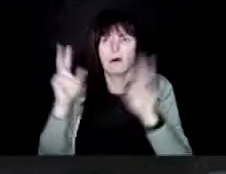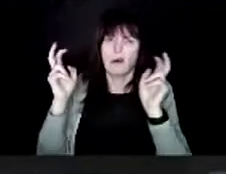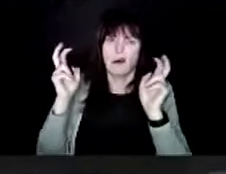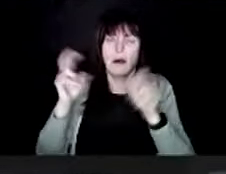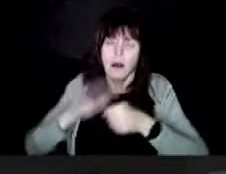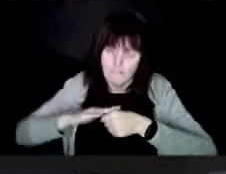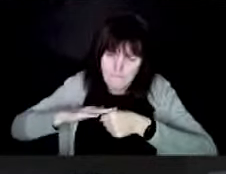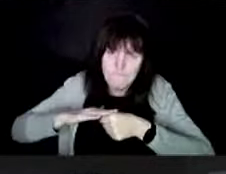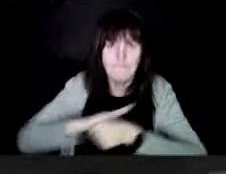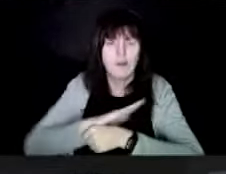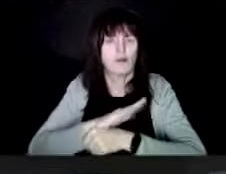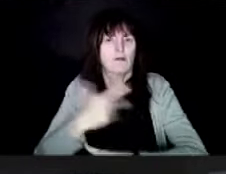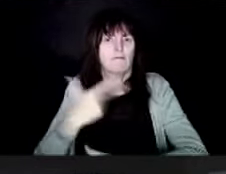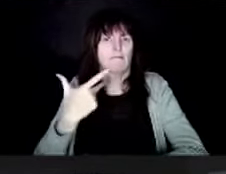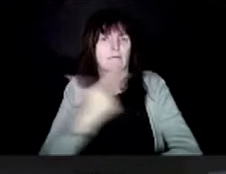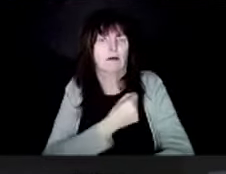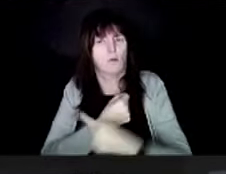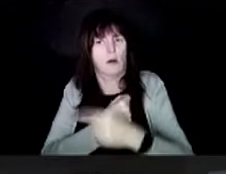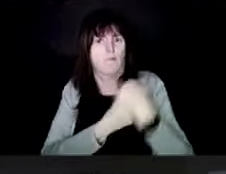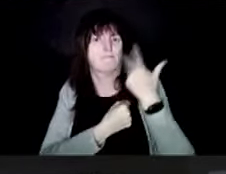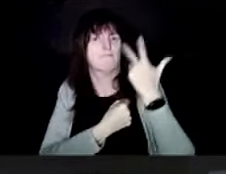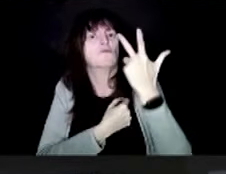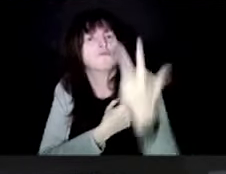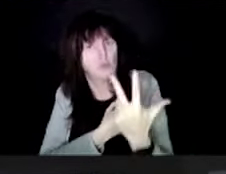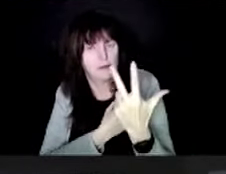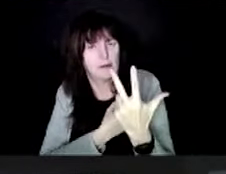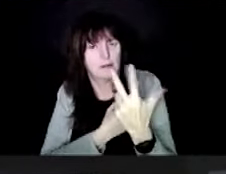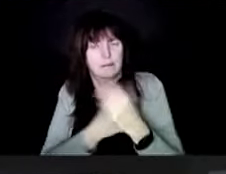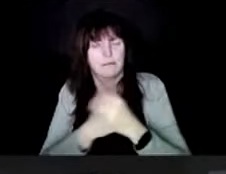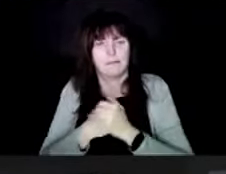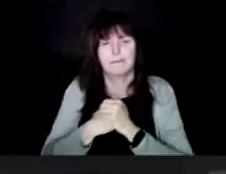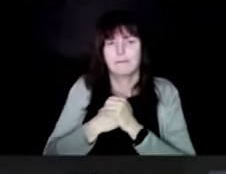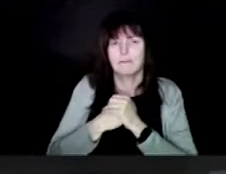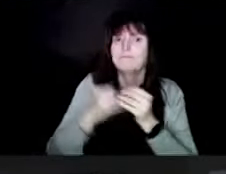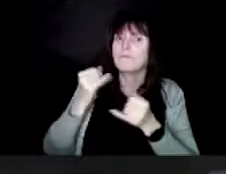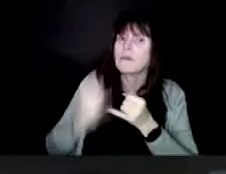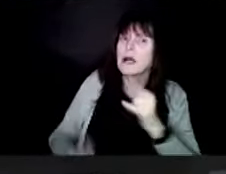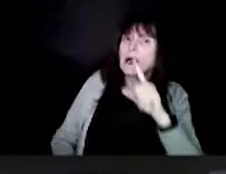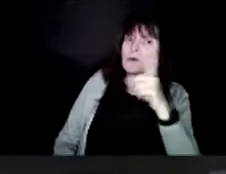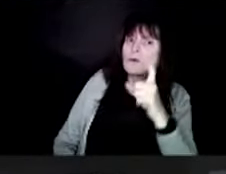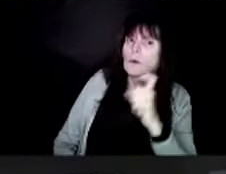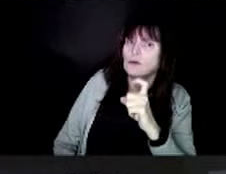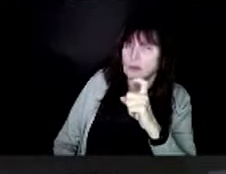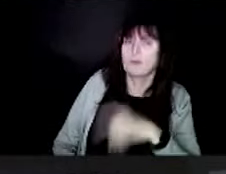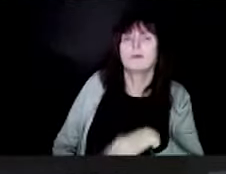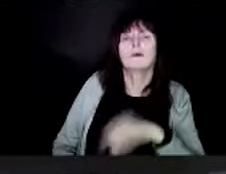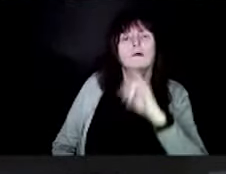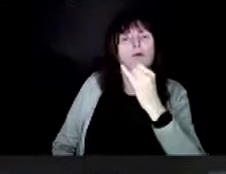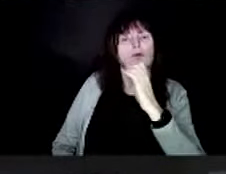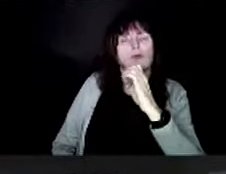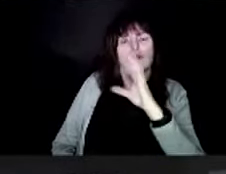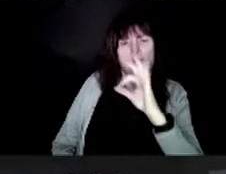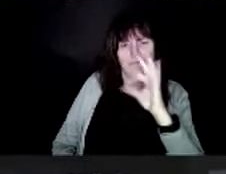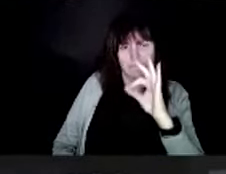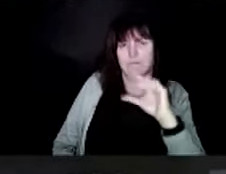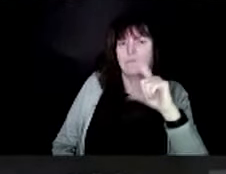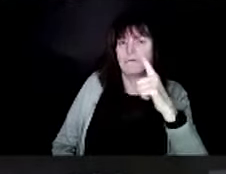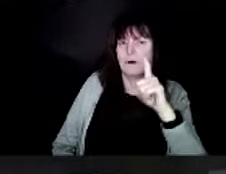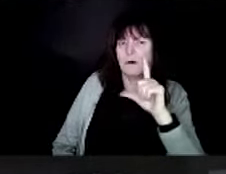From Jeff Gray at the Globe and Mail. Please go ahead. Oh, thanks very much. Dr. Moore, I wanted to just follow up on